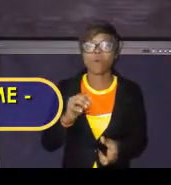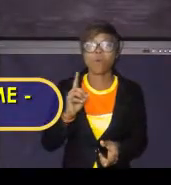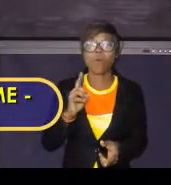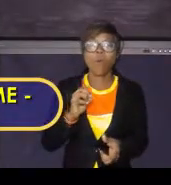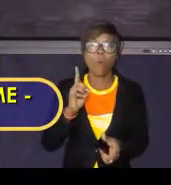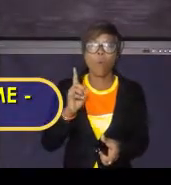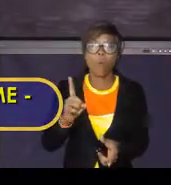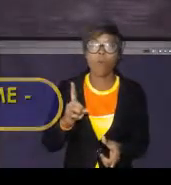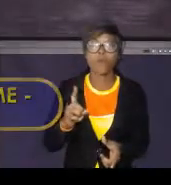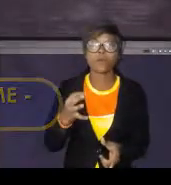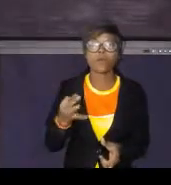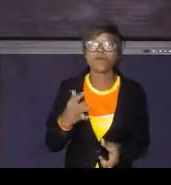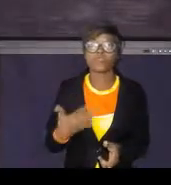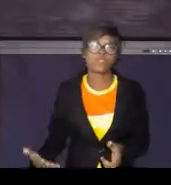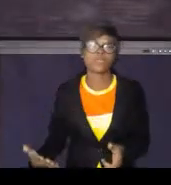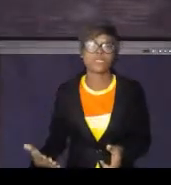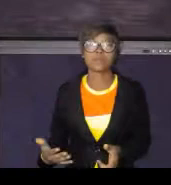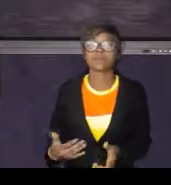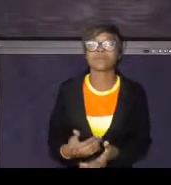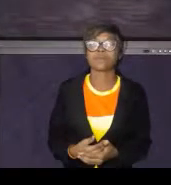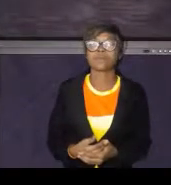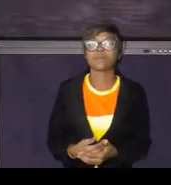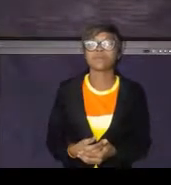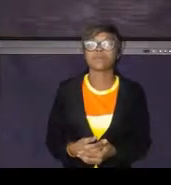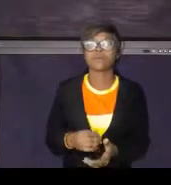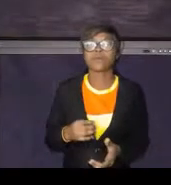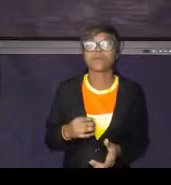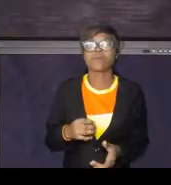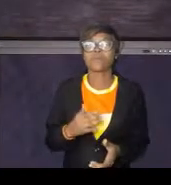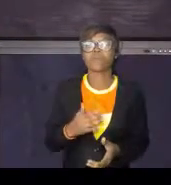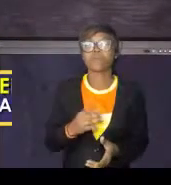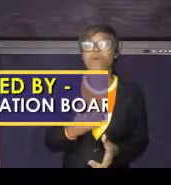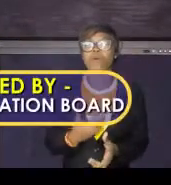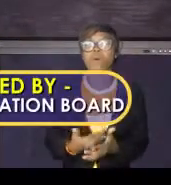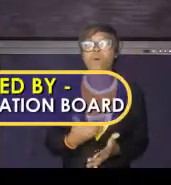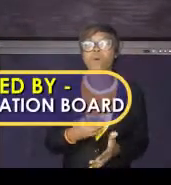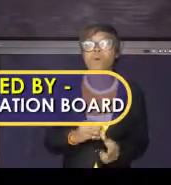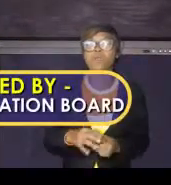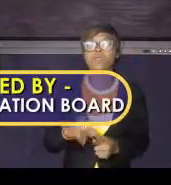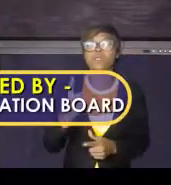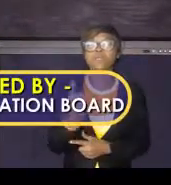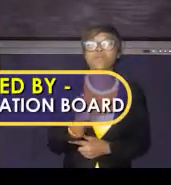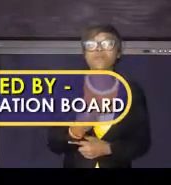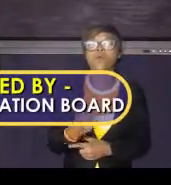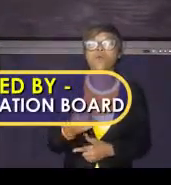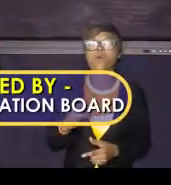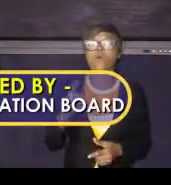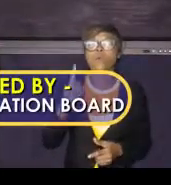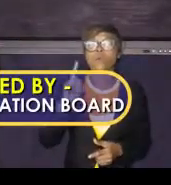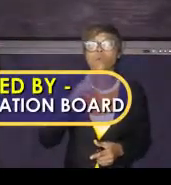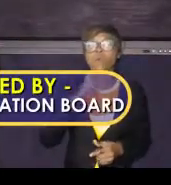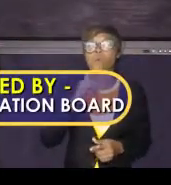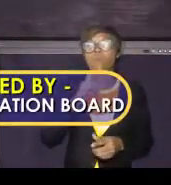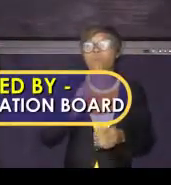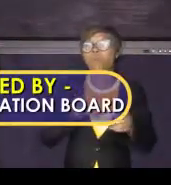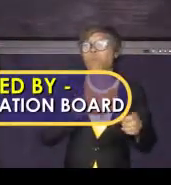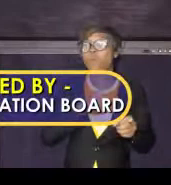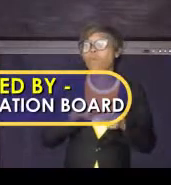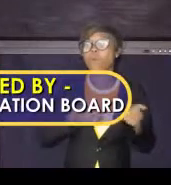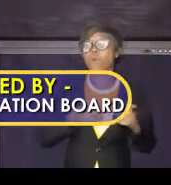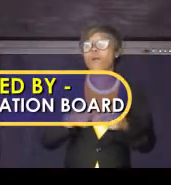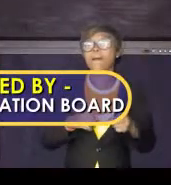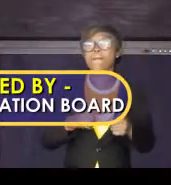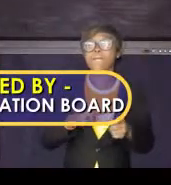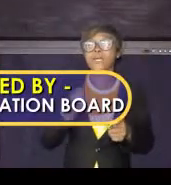correct. A piece of an item, a part of something, a single thing. While